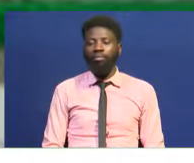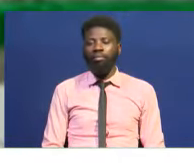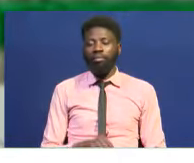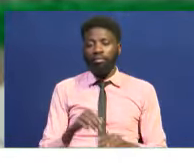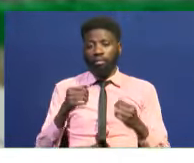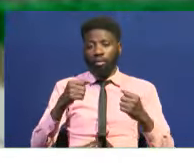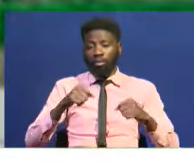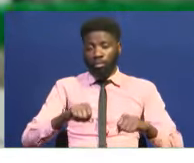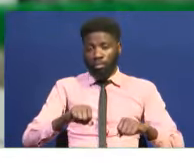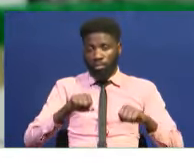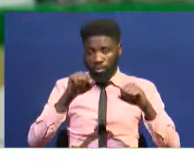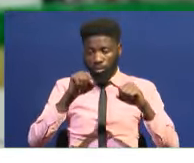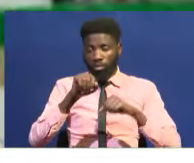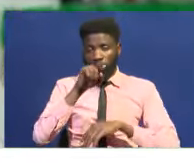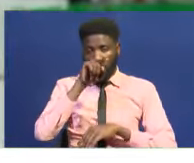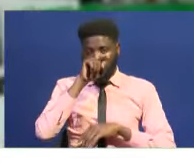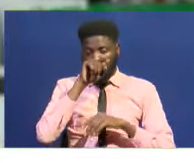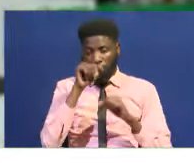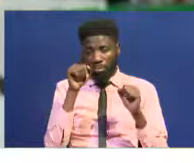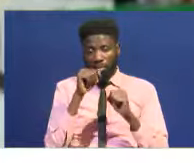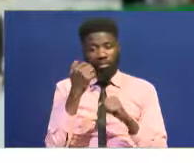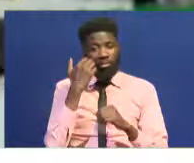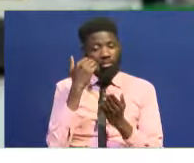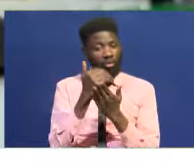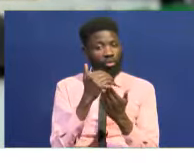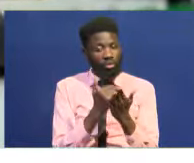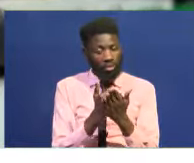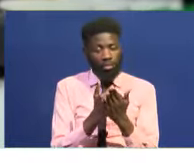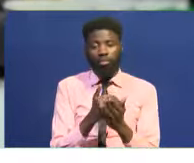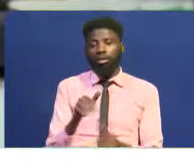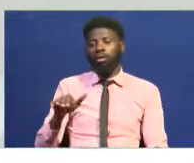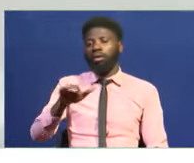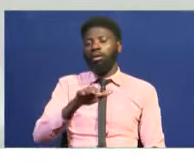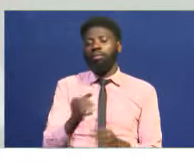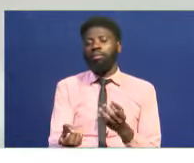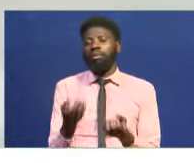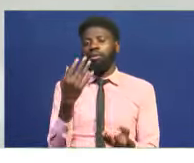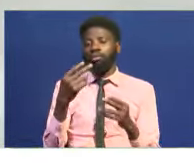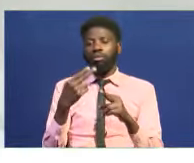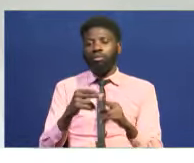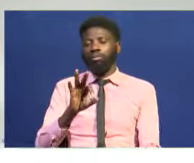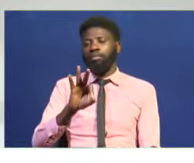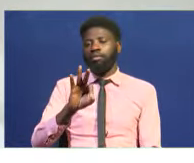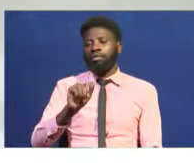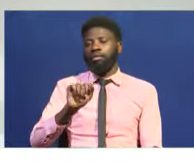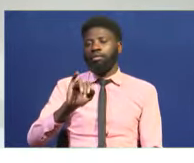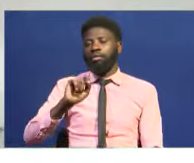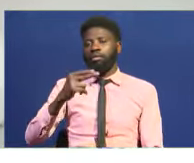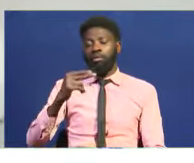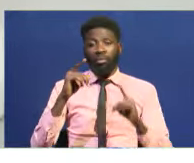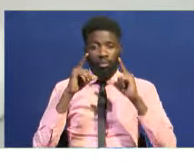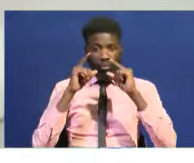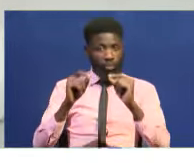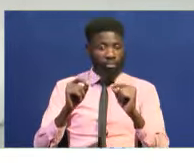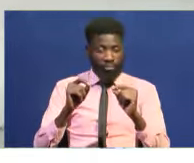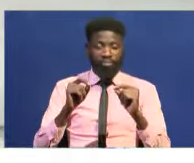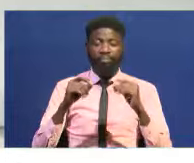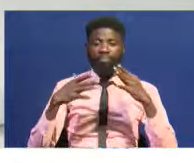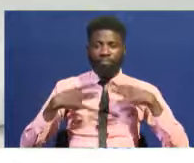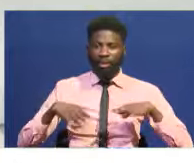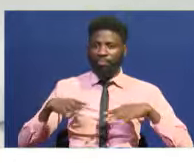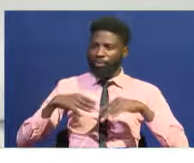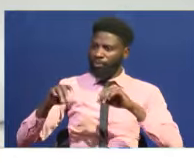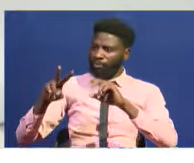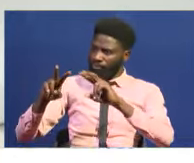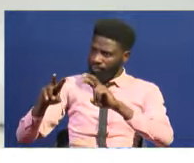malaria ya kaunti ya Baringo, Faith Changoni, vipimo 10,933 na vitatu vilifanyiwa uchunguzi miongoni mwa wananchi,